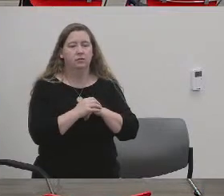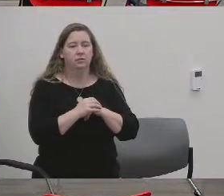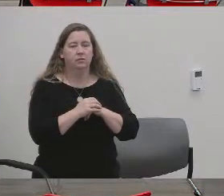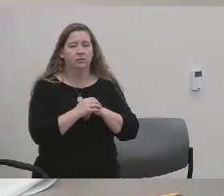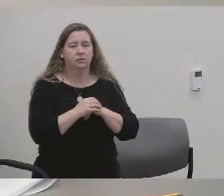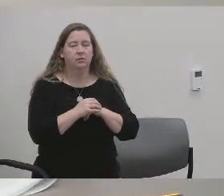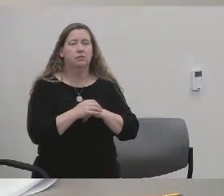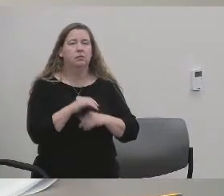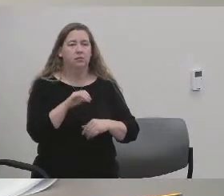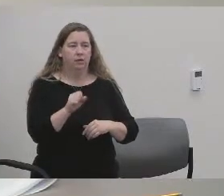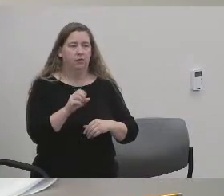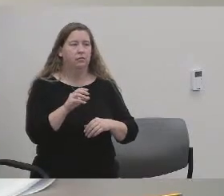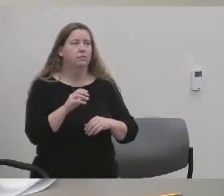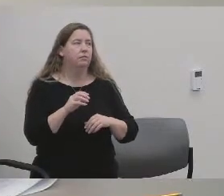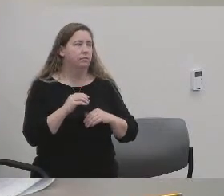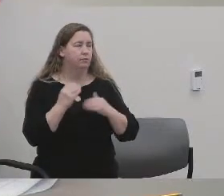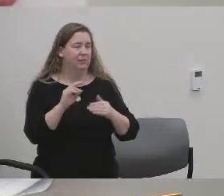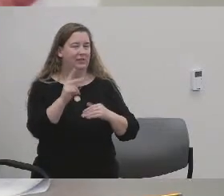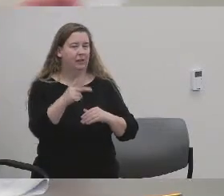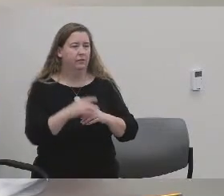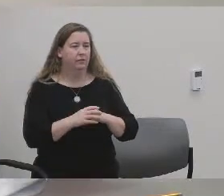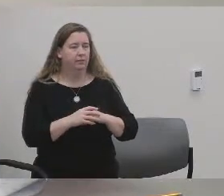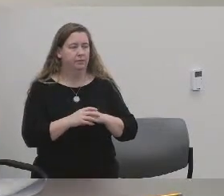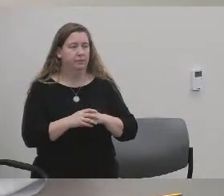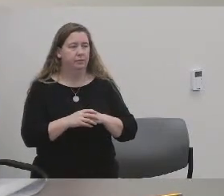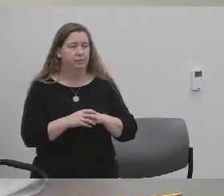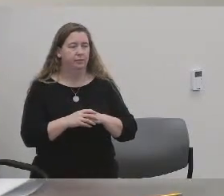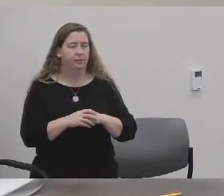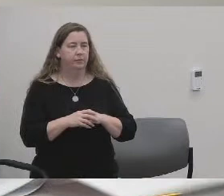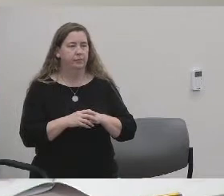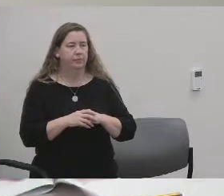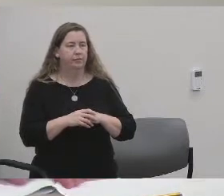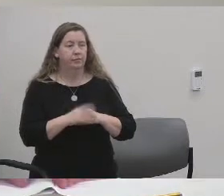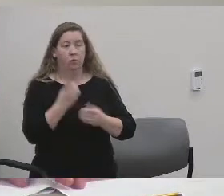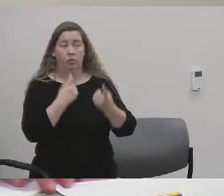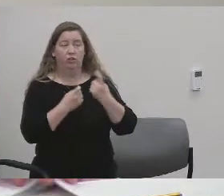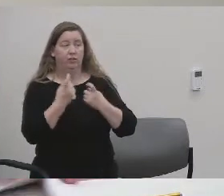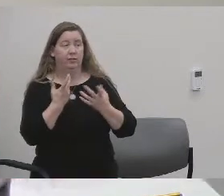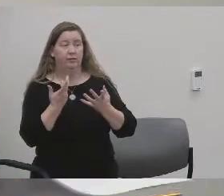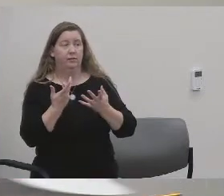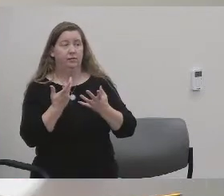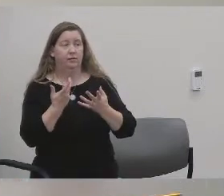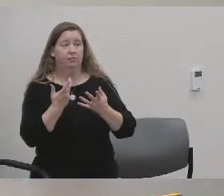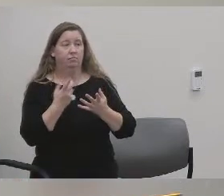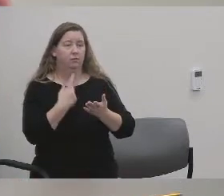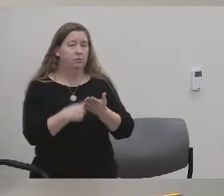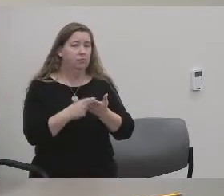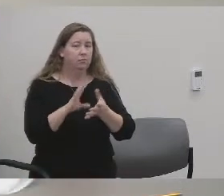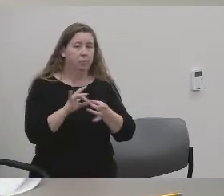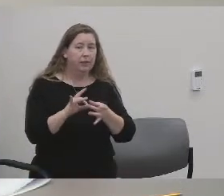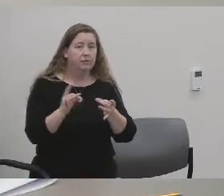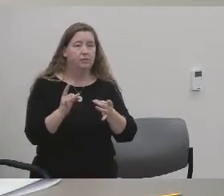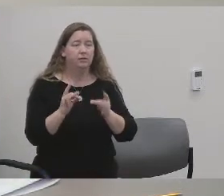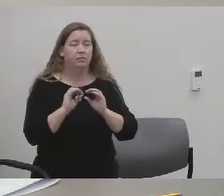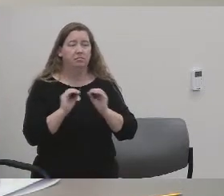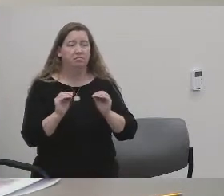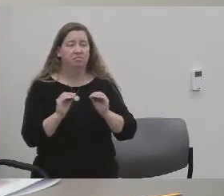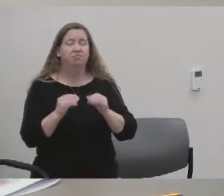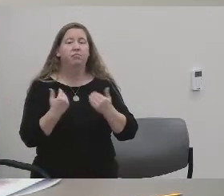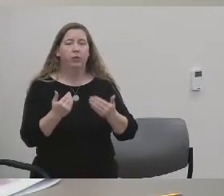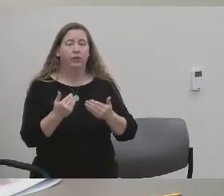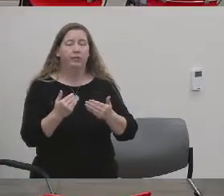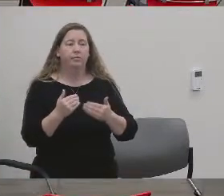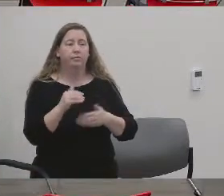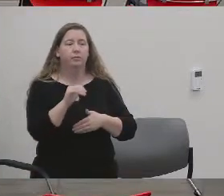move. Second. There's a motion and a second. Questions, comments? Hearing none, roll call,